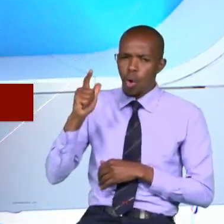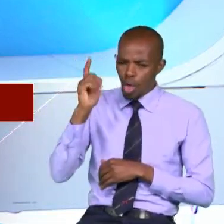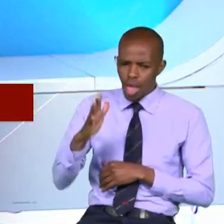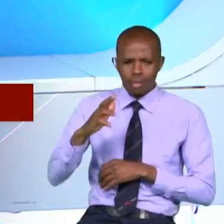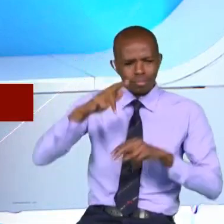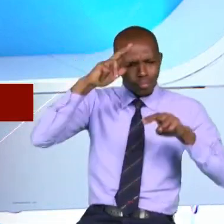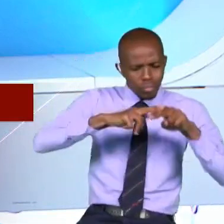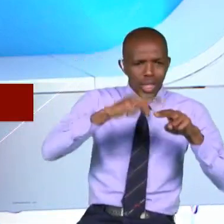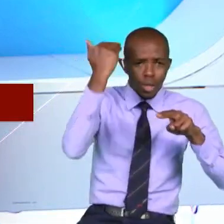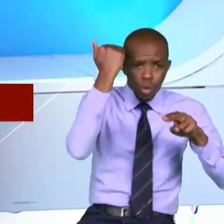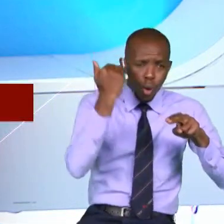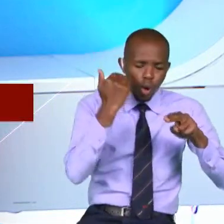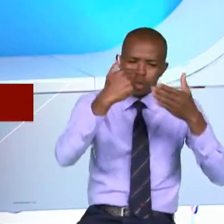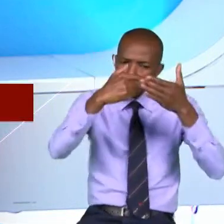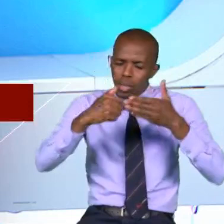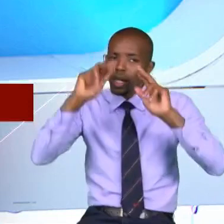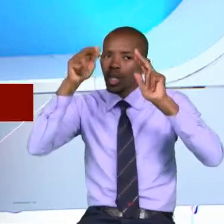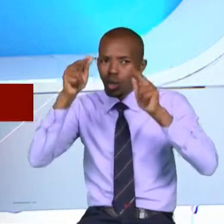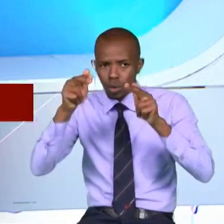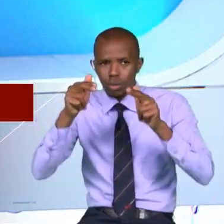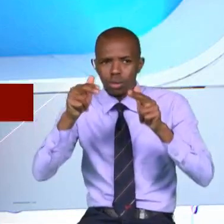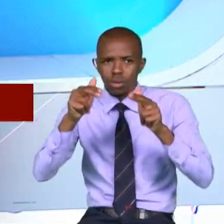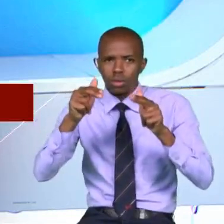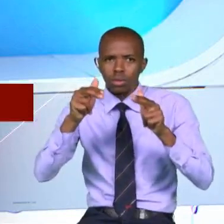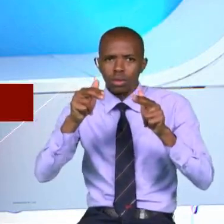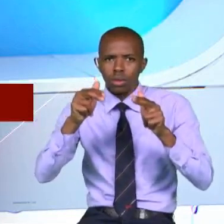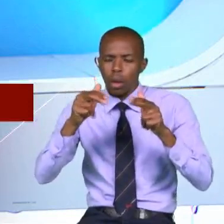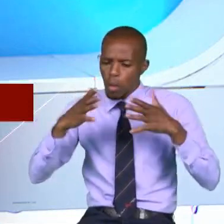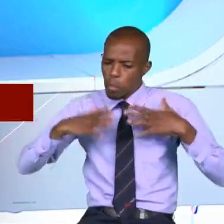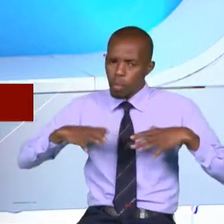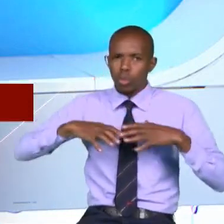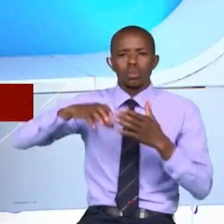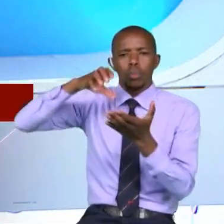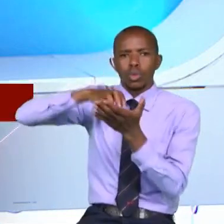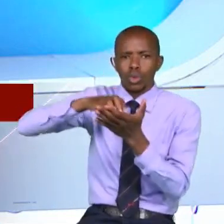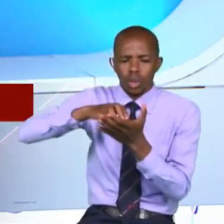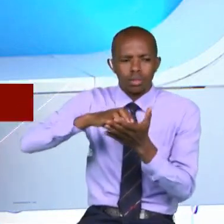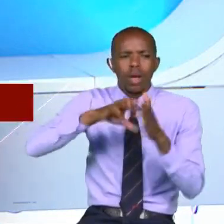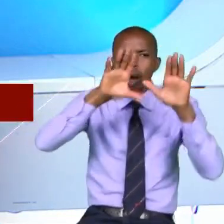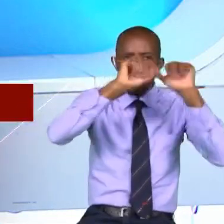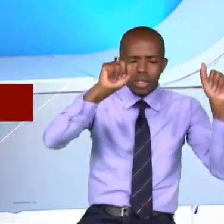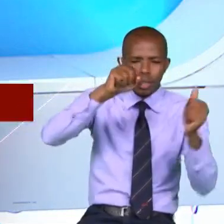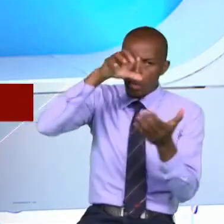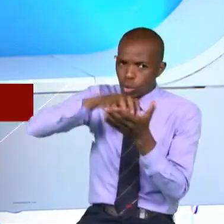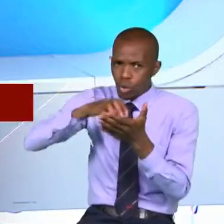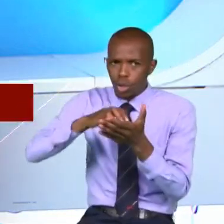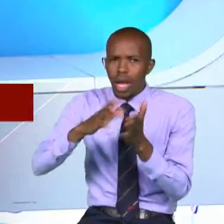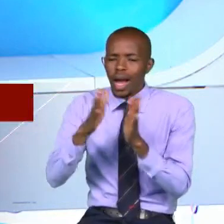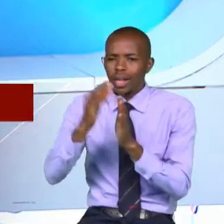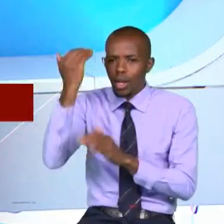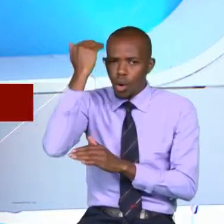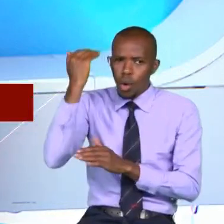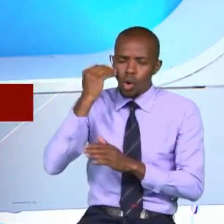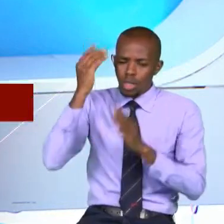that level of the courts to discuss matters of the place of the people, the place of the president, and that the ruling of the court will